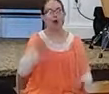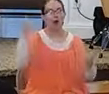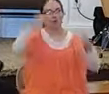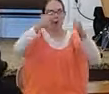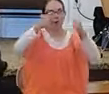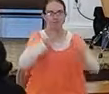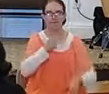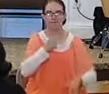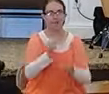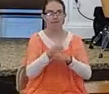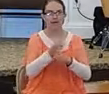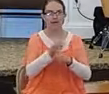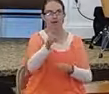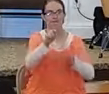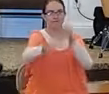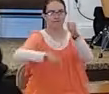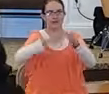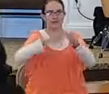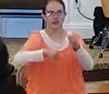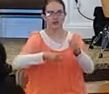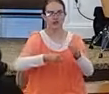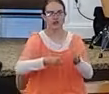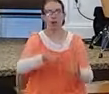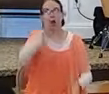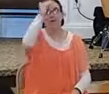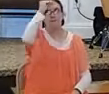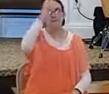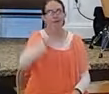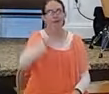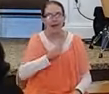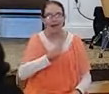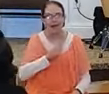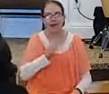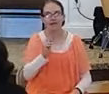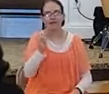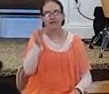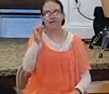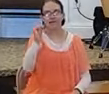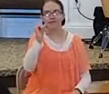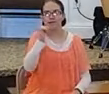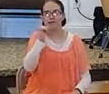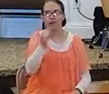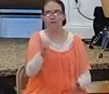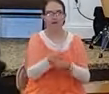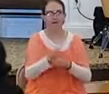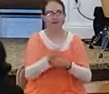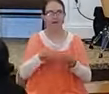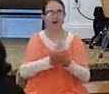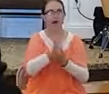me, I'm going to make you fishers of men. He didn't say, I'm not going